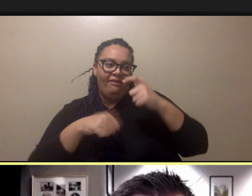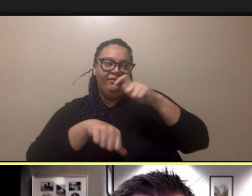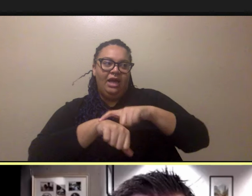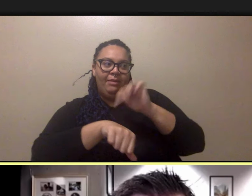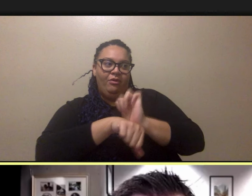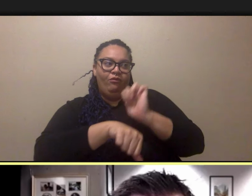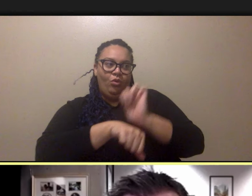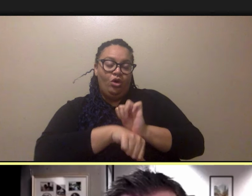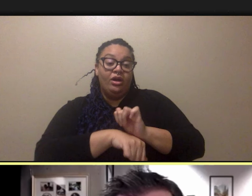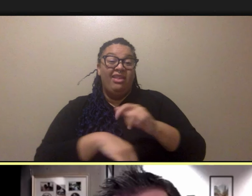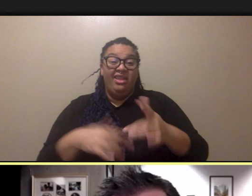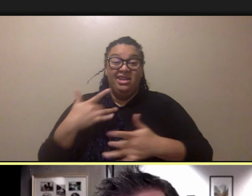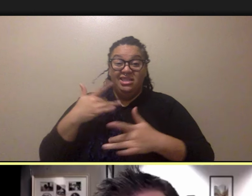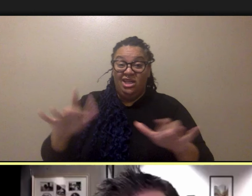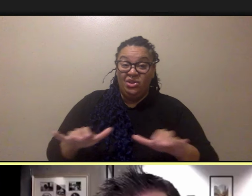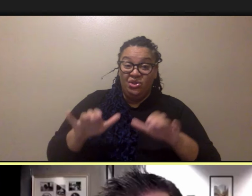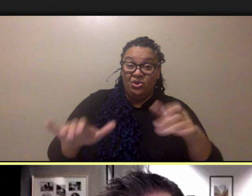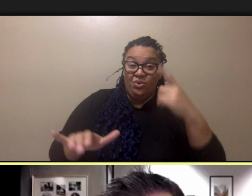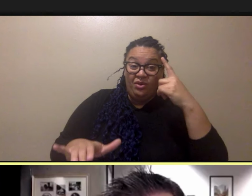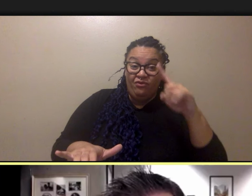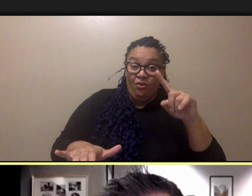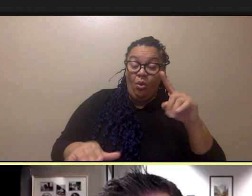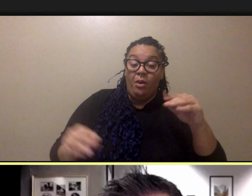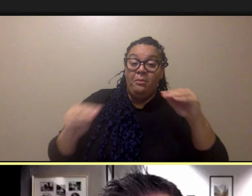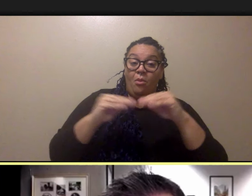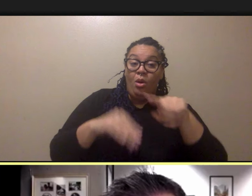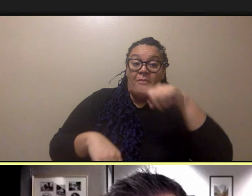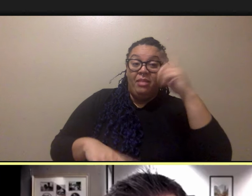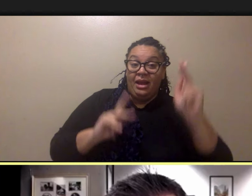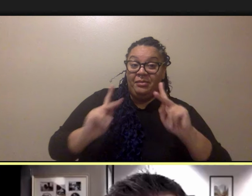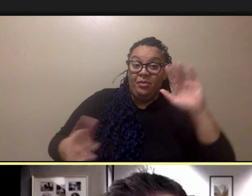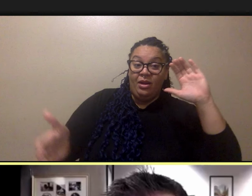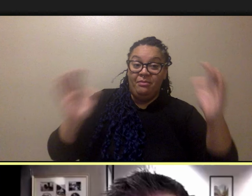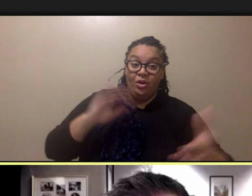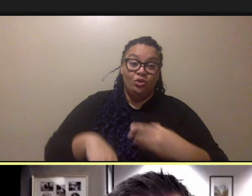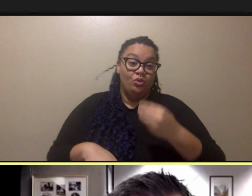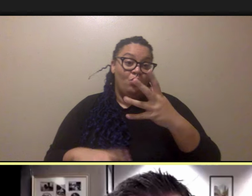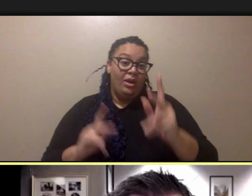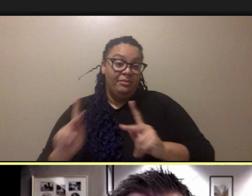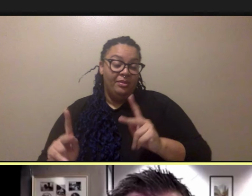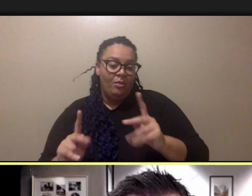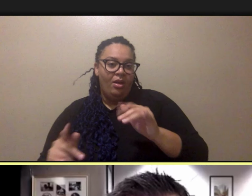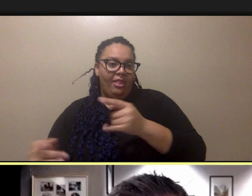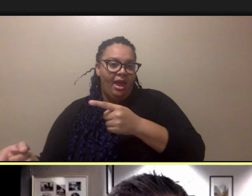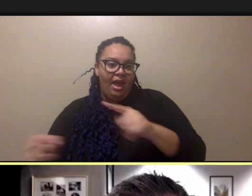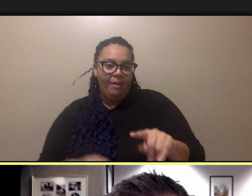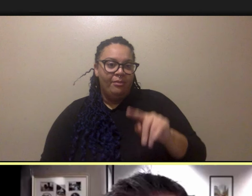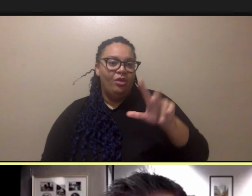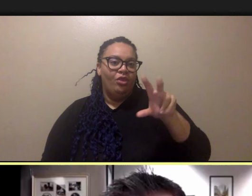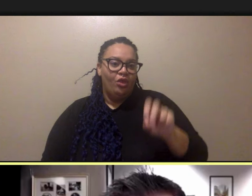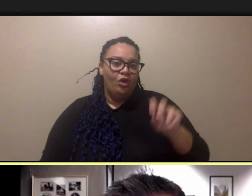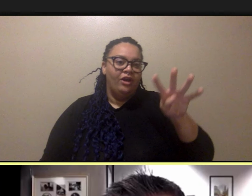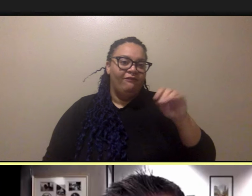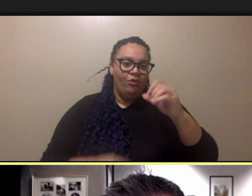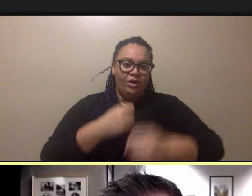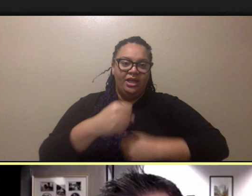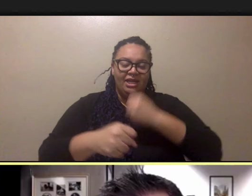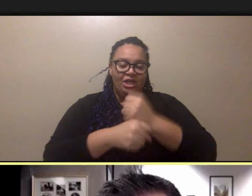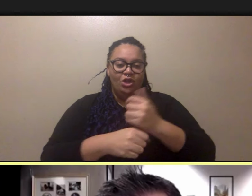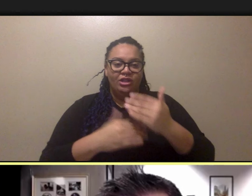white. That was kind of the first change you started to see, which happened about 30, 40 years after Virginia settlement in the